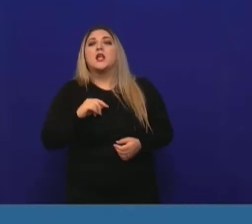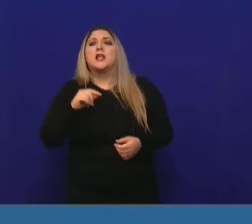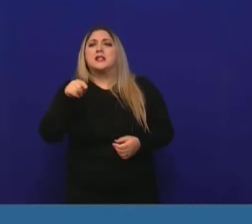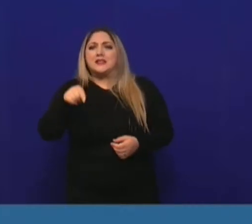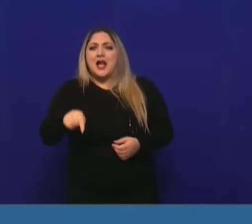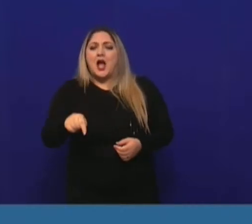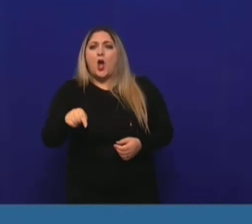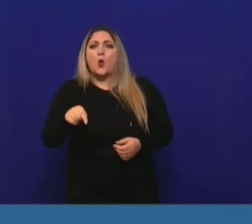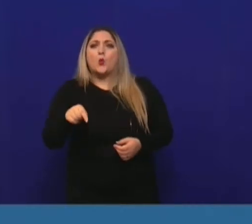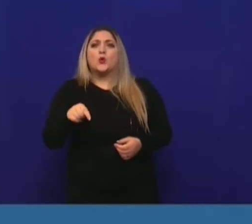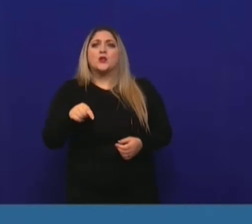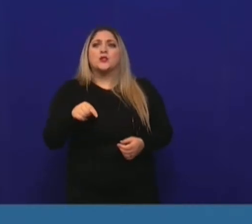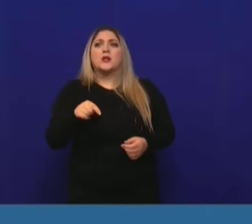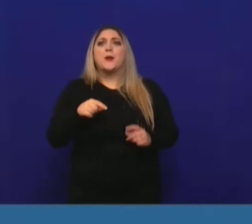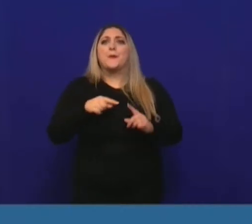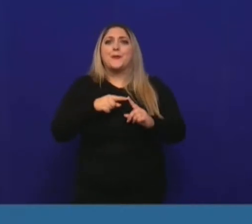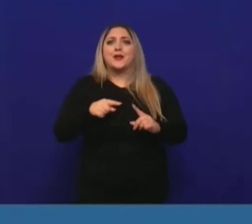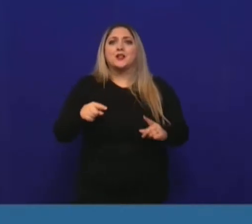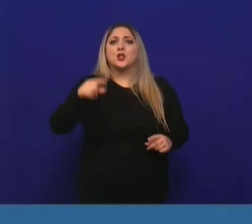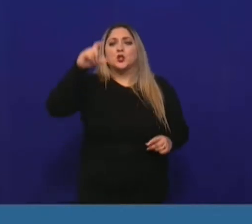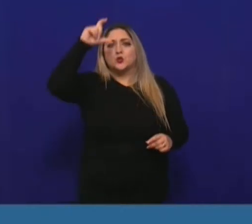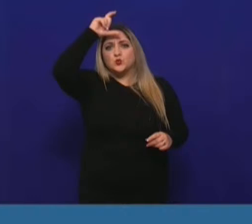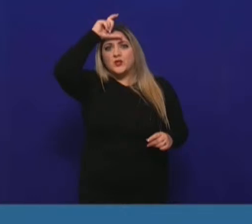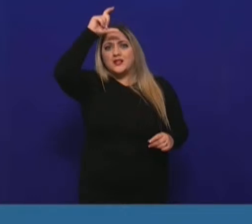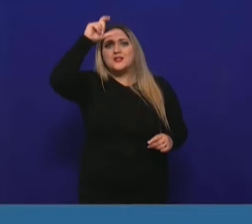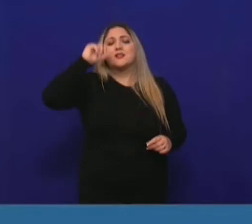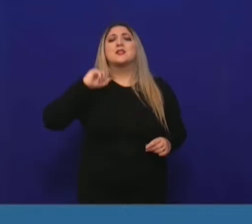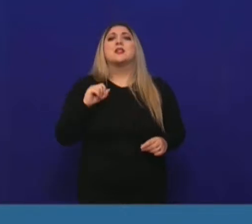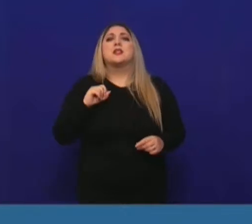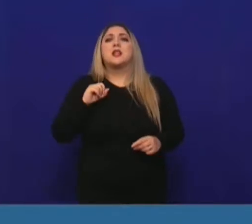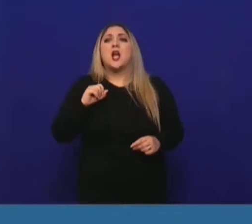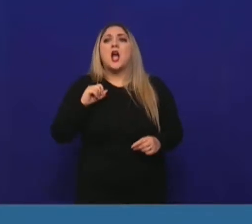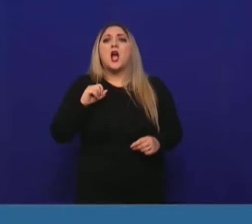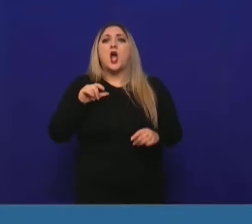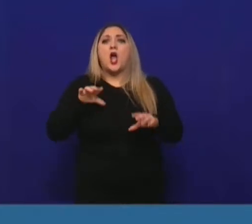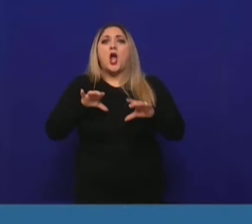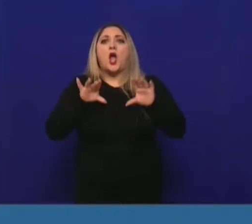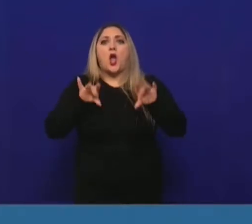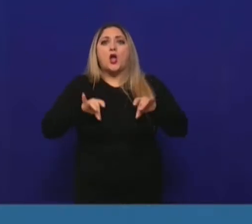kienu mill-Tunizija, Awstrija, Bulgarja u Italja.